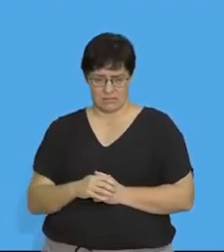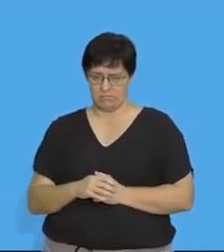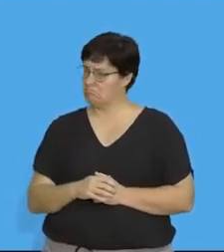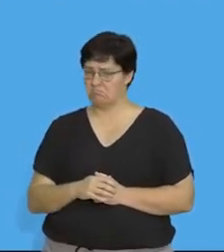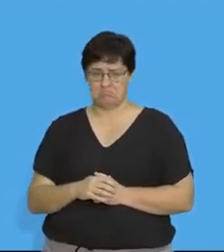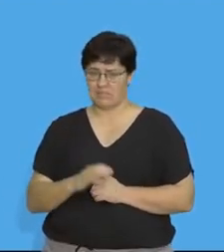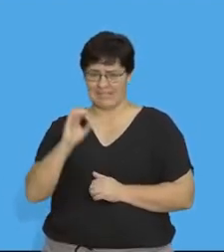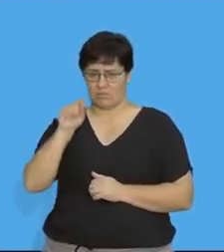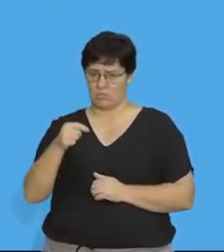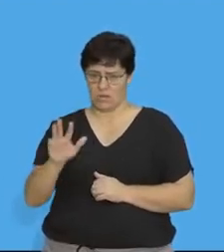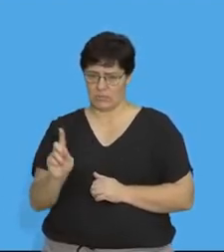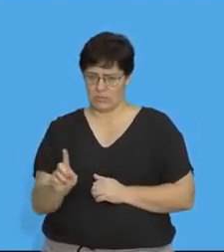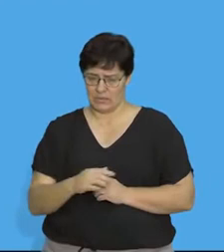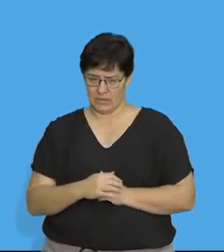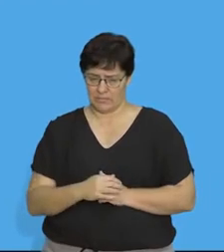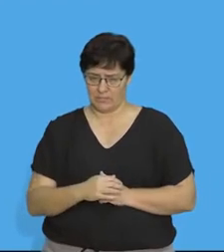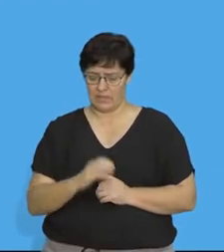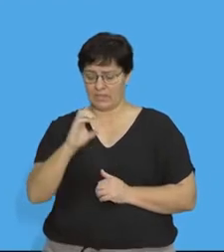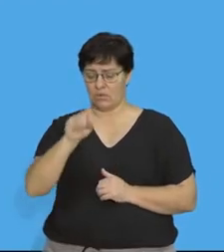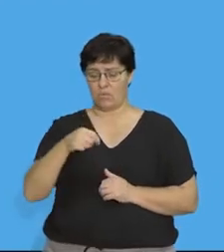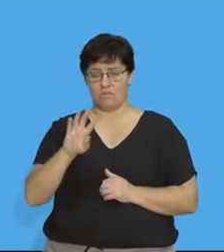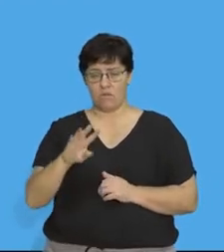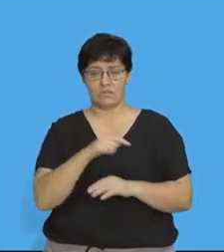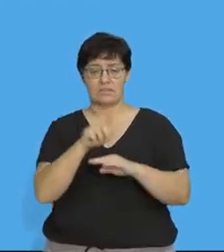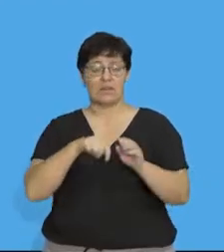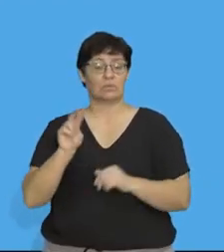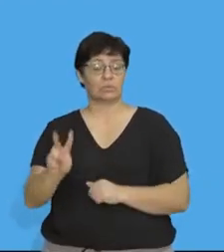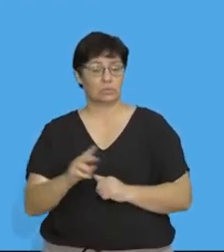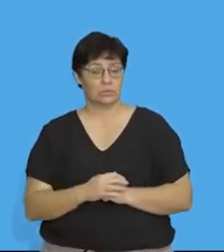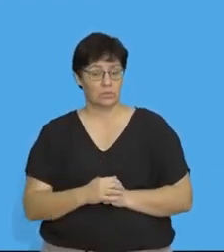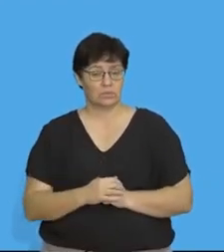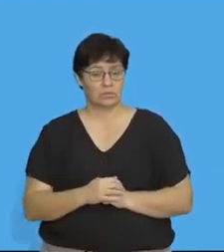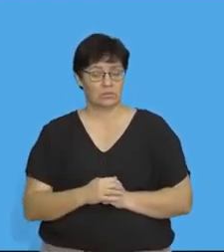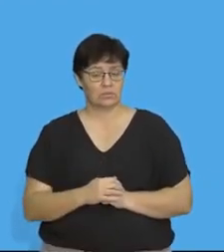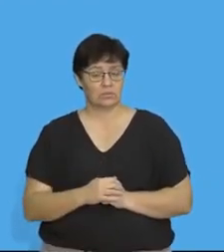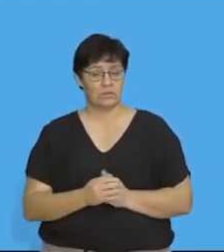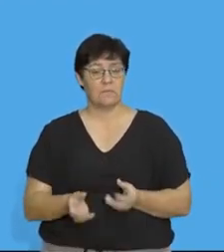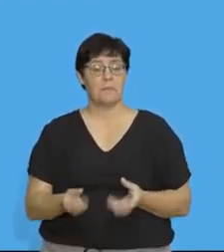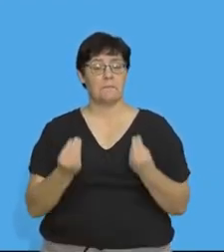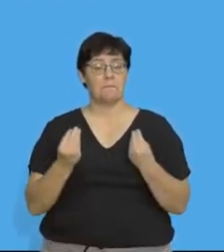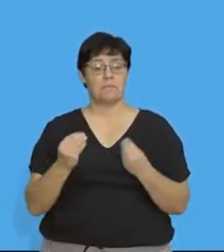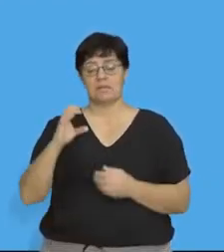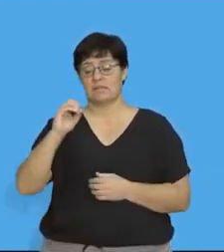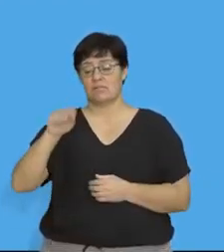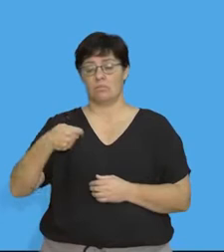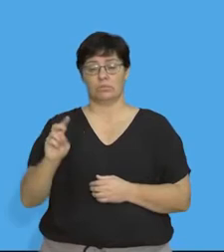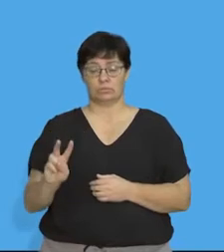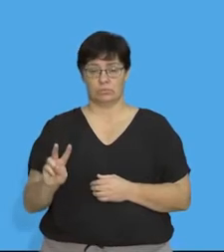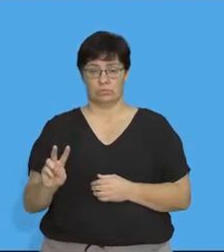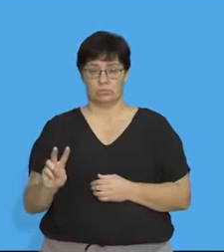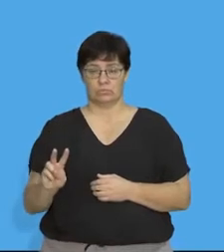0.9. If we take 0.4 and divide it by 2, we'll get to 0.2. We